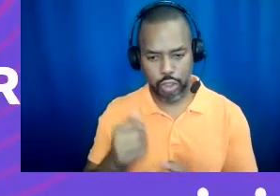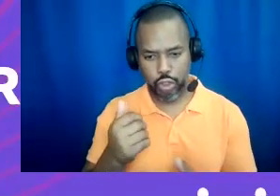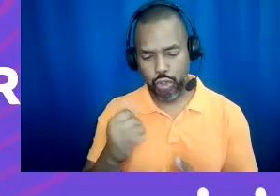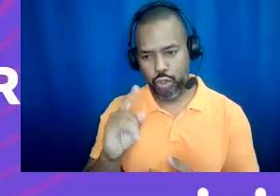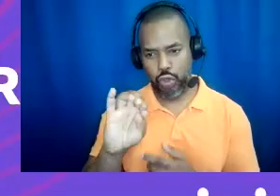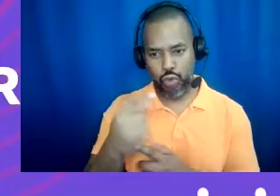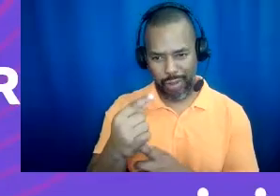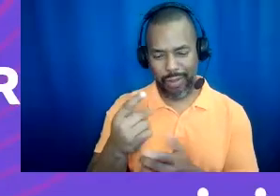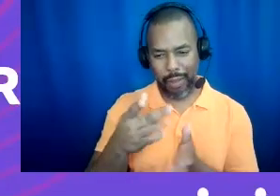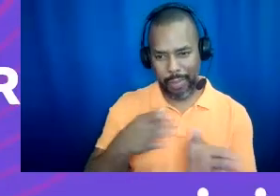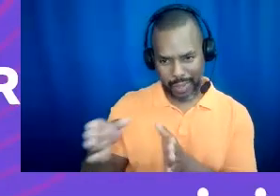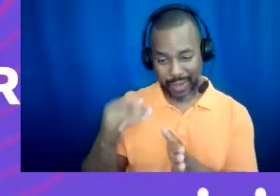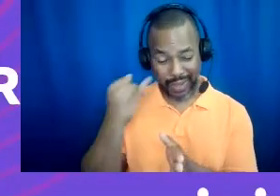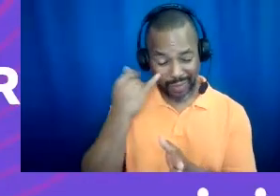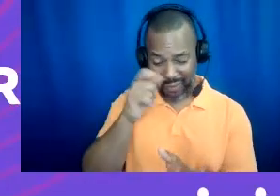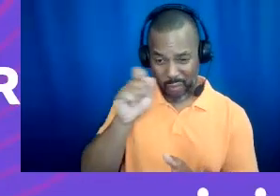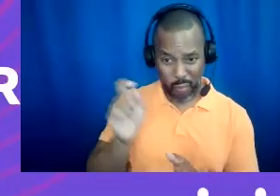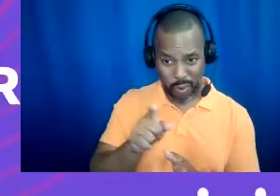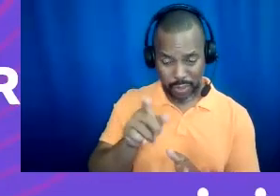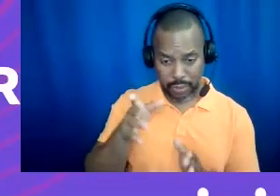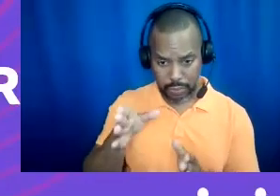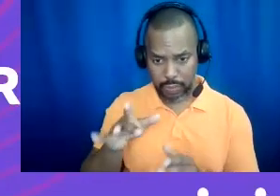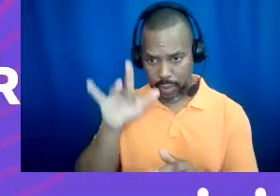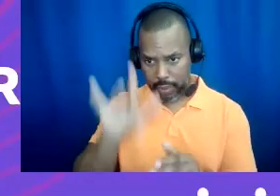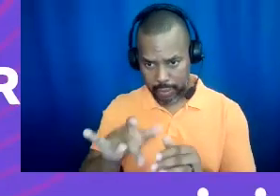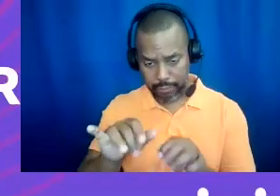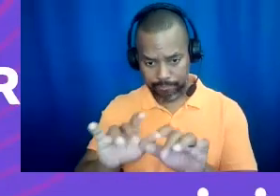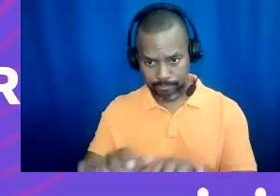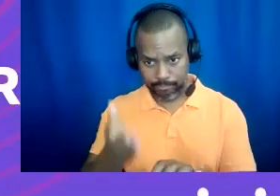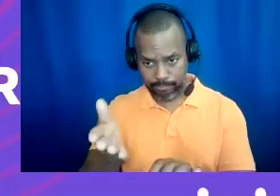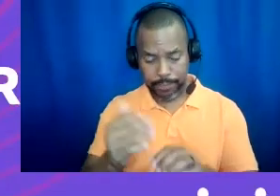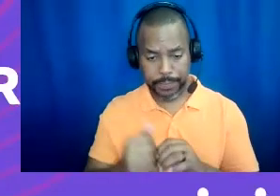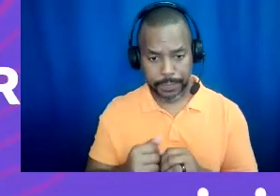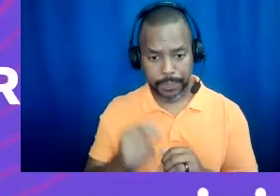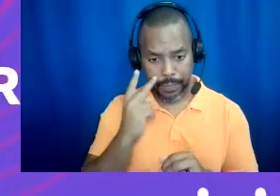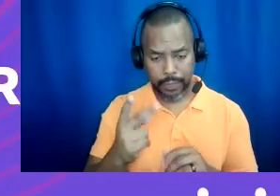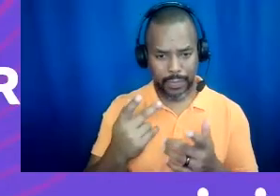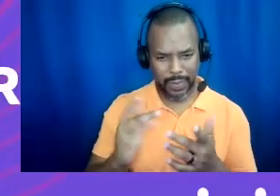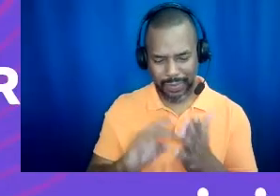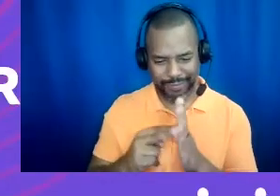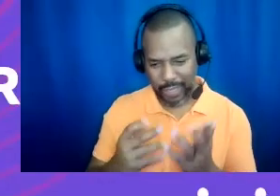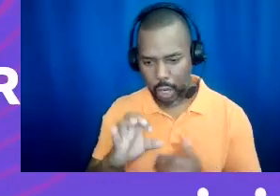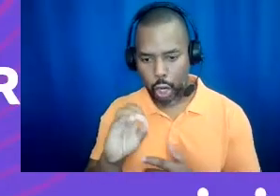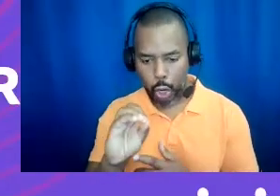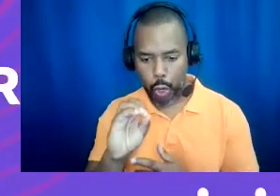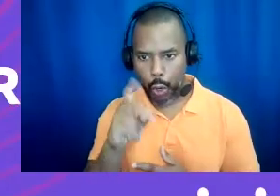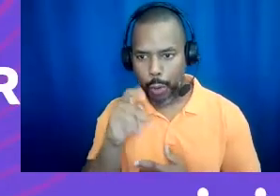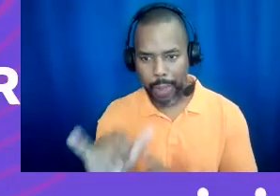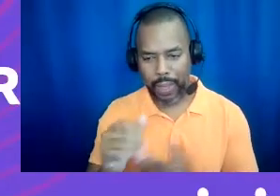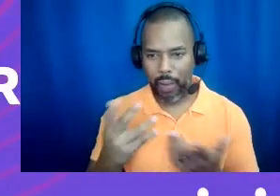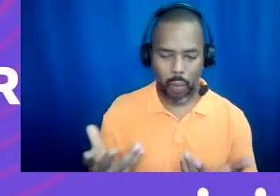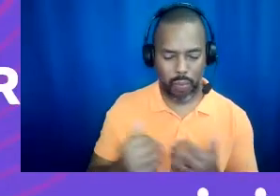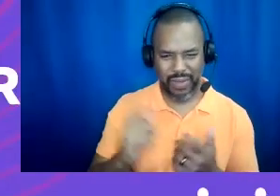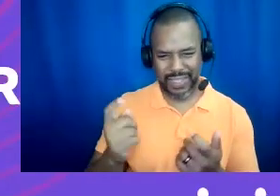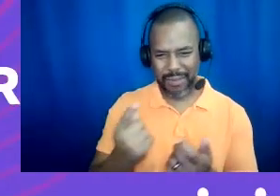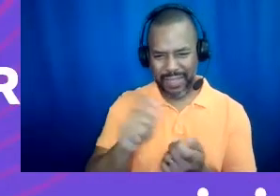your prescription drugs, you need to find out if a drug is within the formulary, you need to find out what a copay is, or you just need